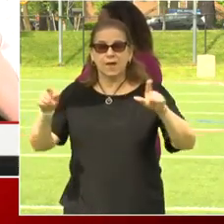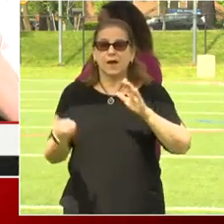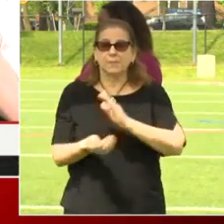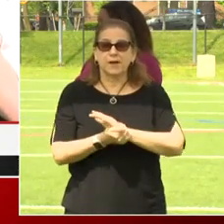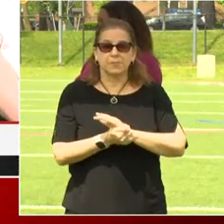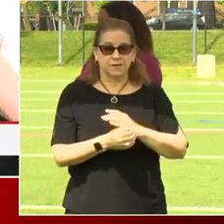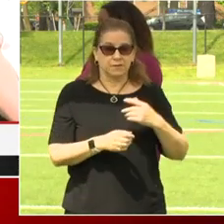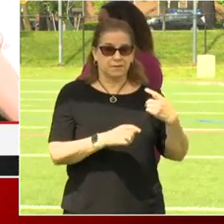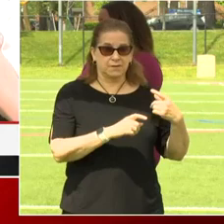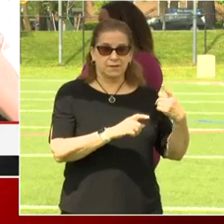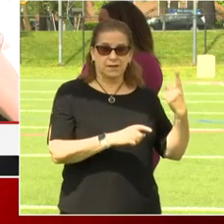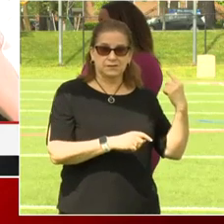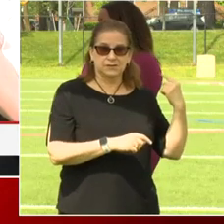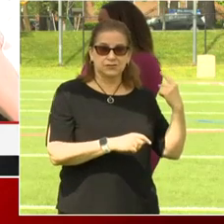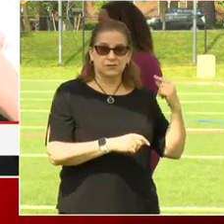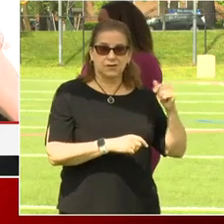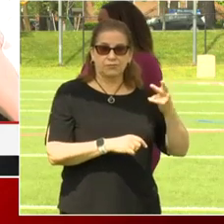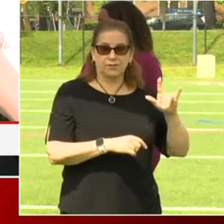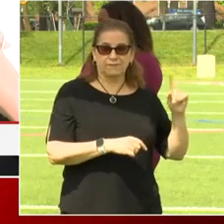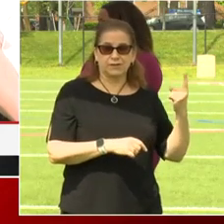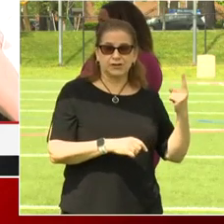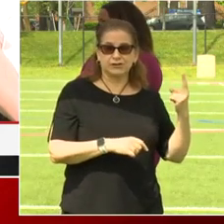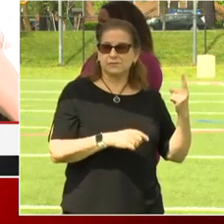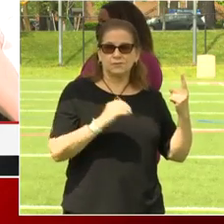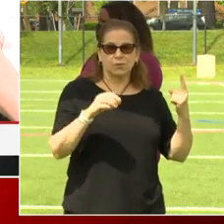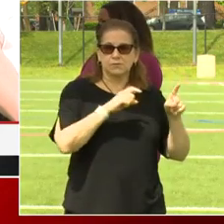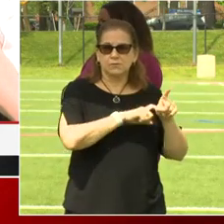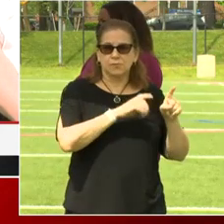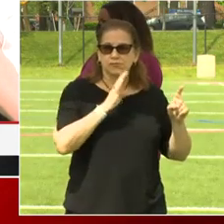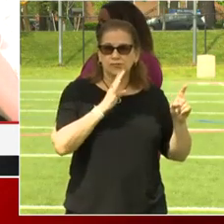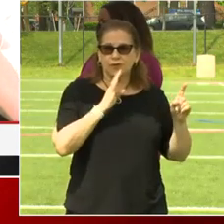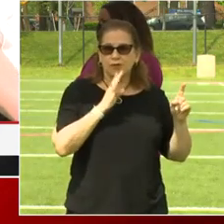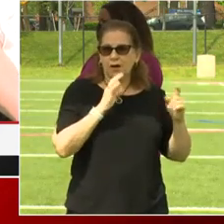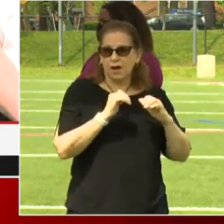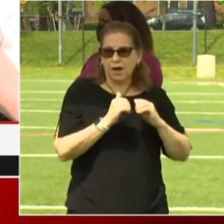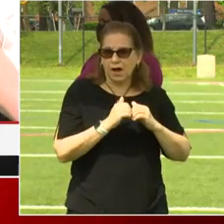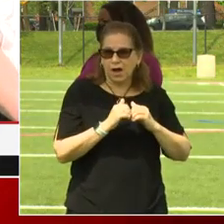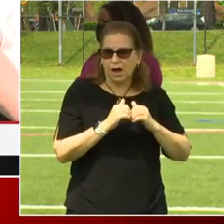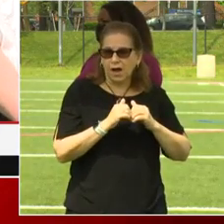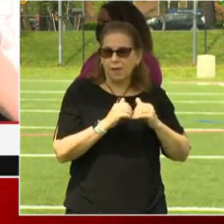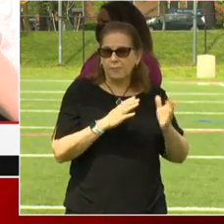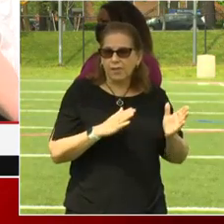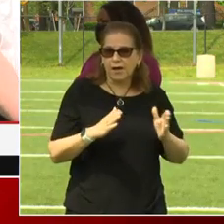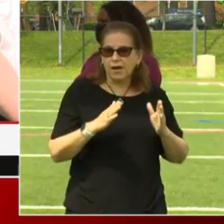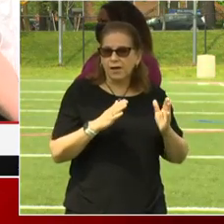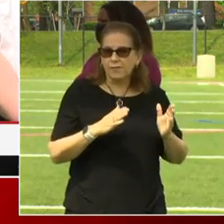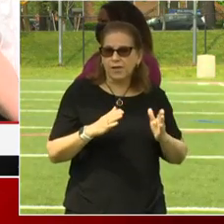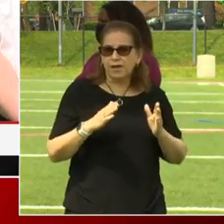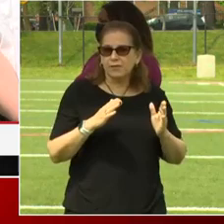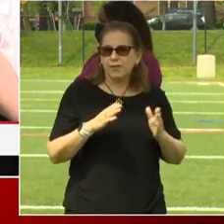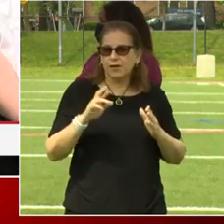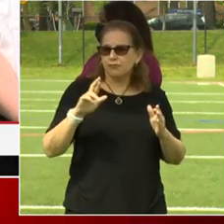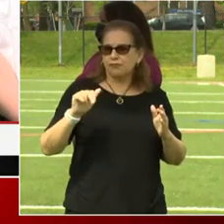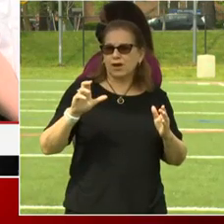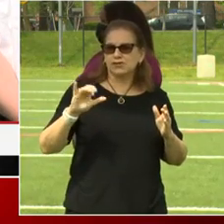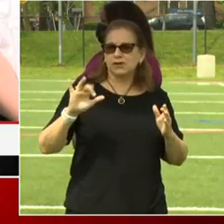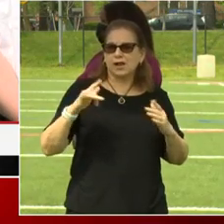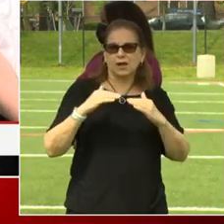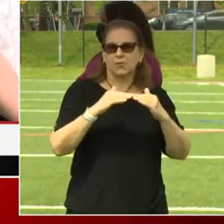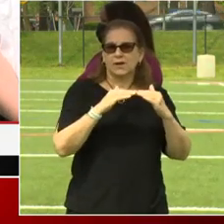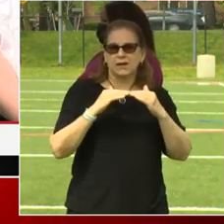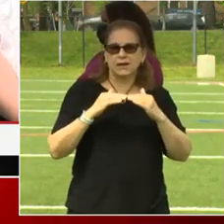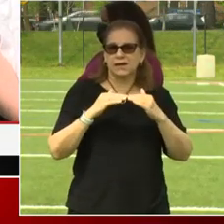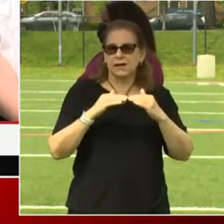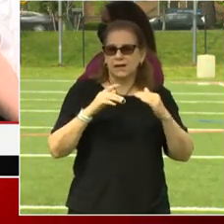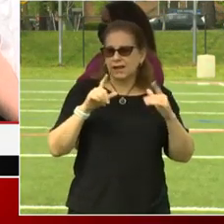no one was at that time talking explicitly about how planning had to have a racial equity lens.